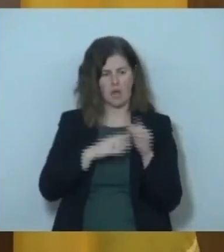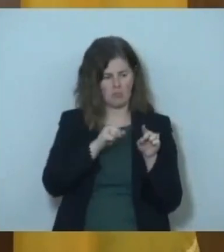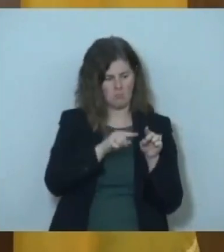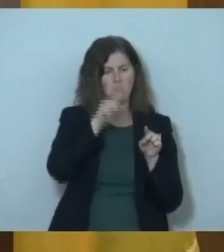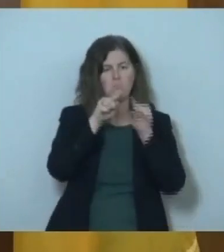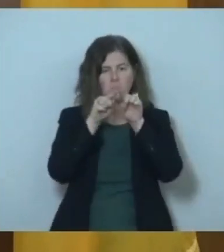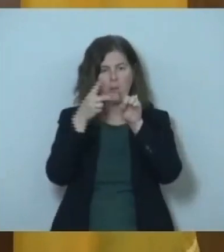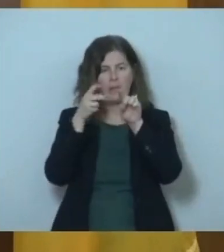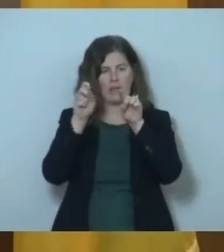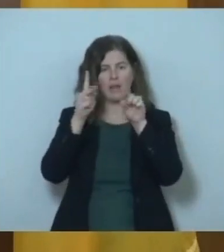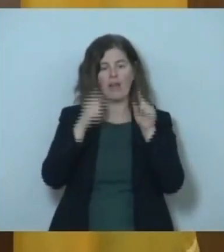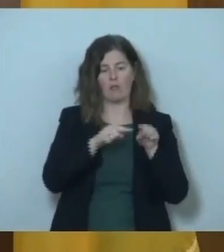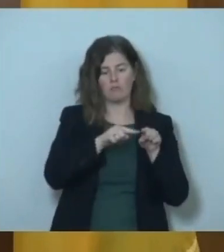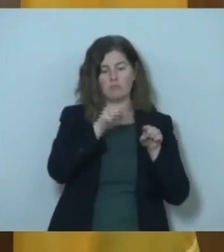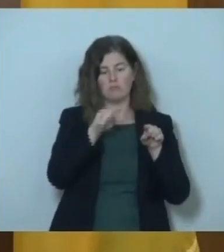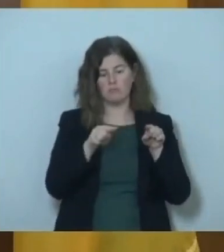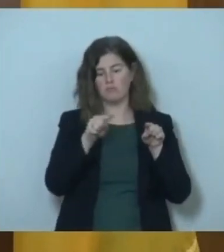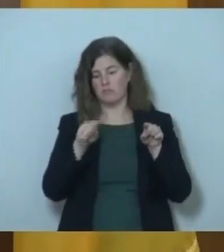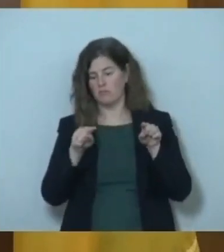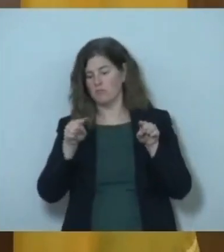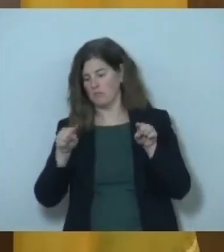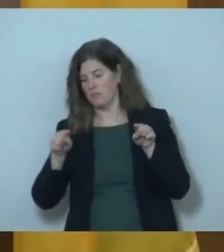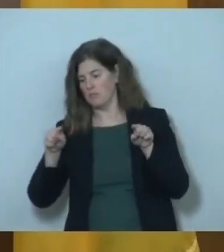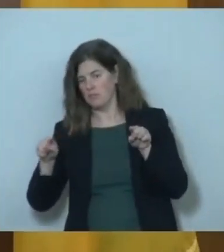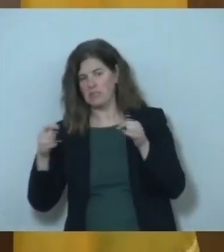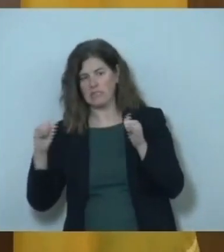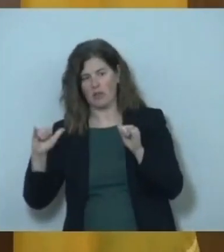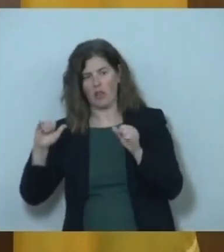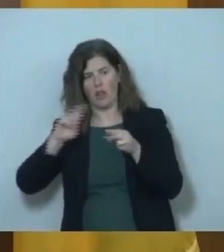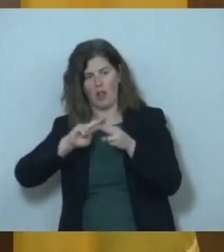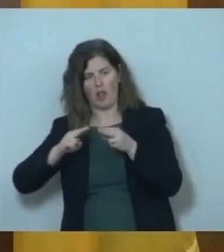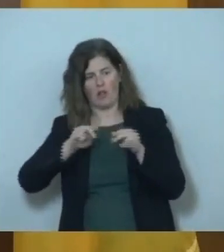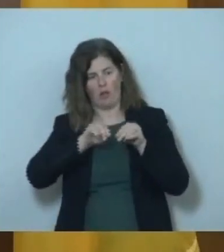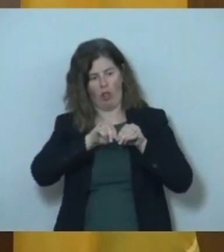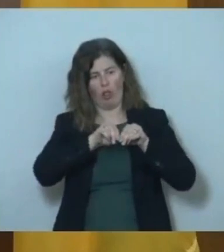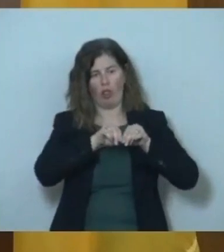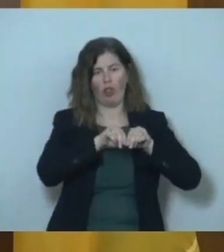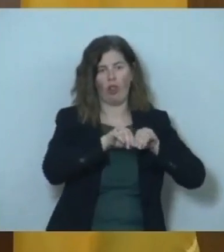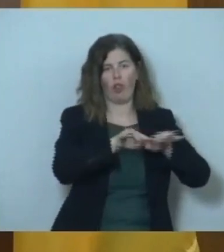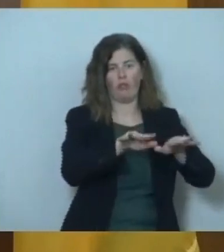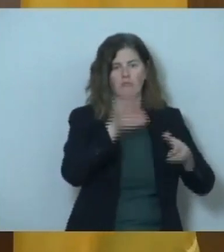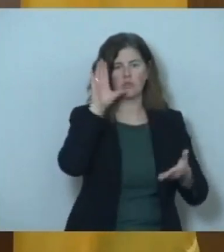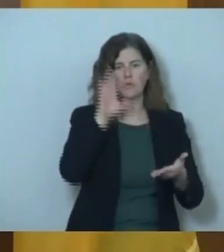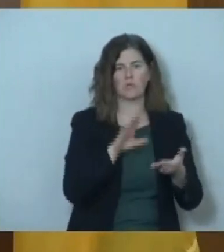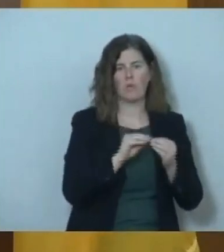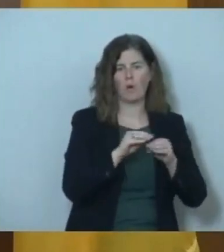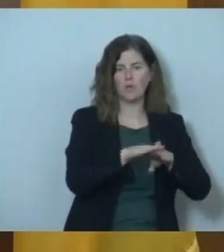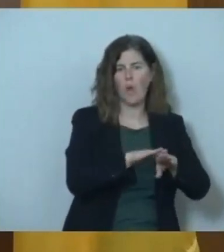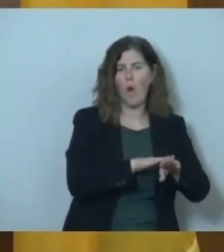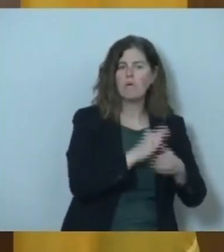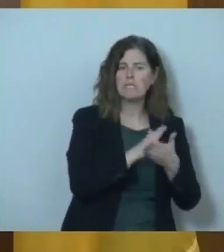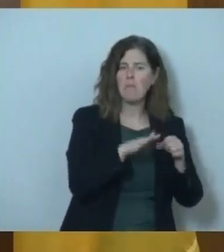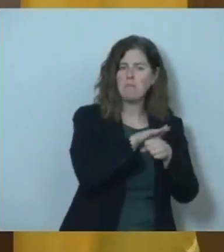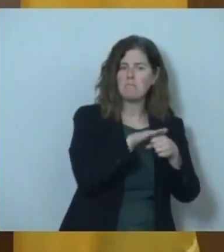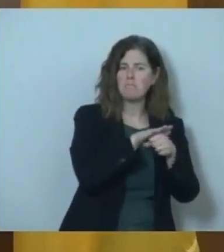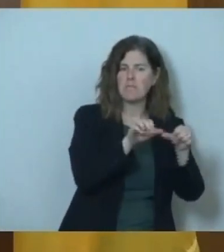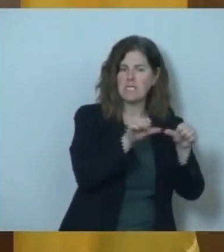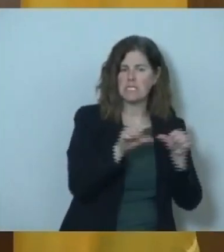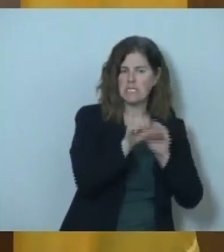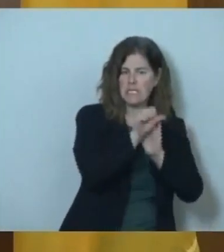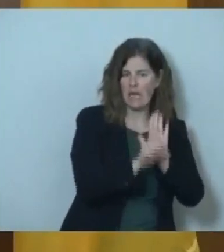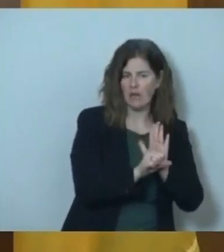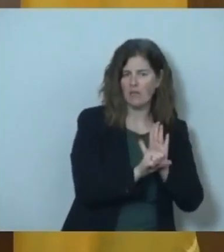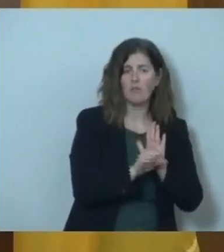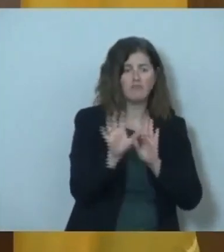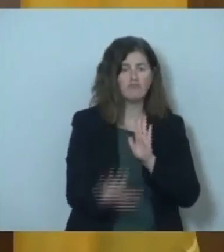we are flattening still, and even seeing a reduced rate of transmission in certain regions of the state and as the state as